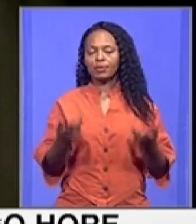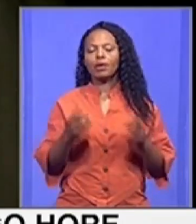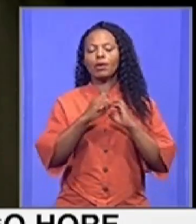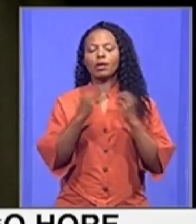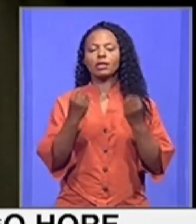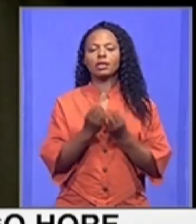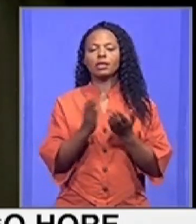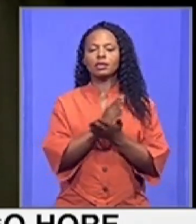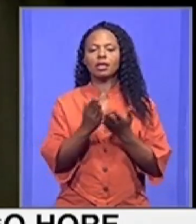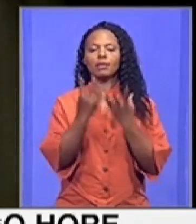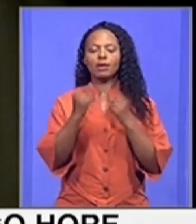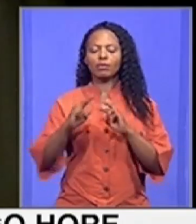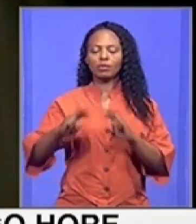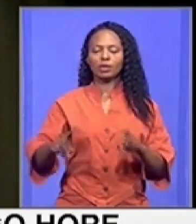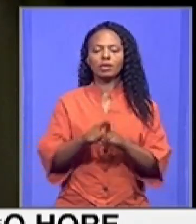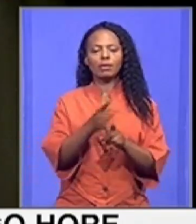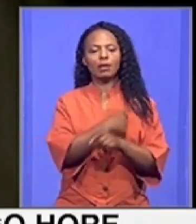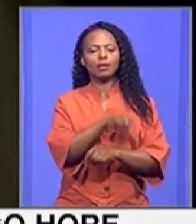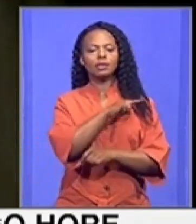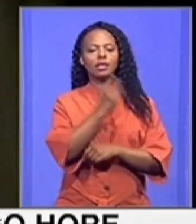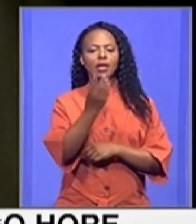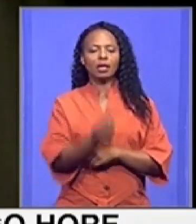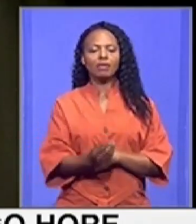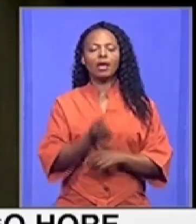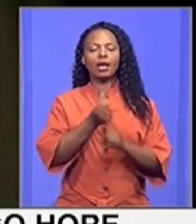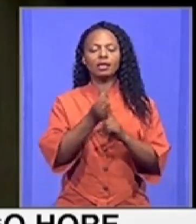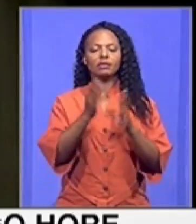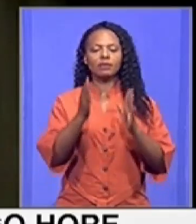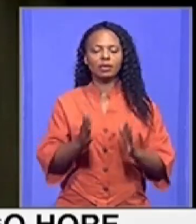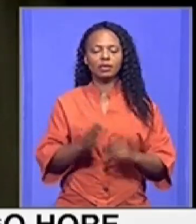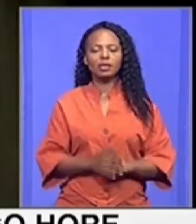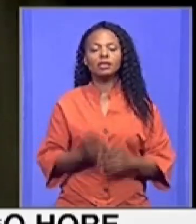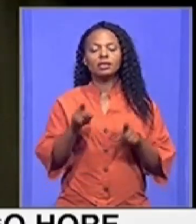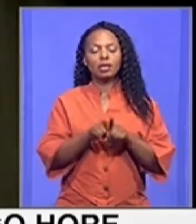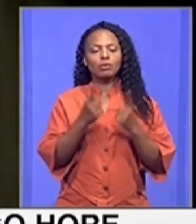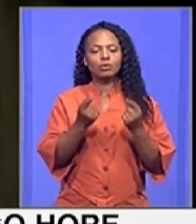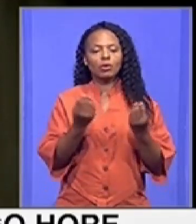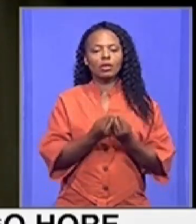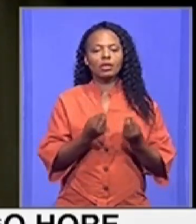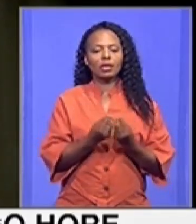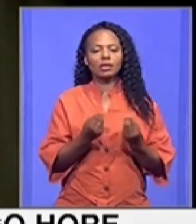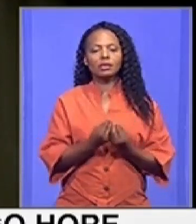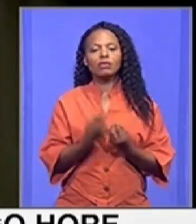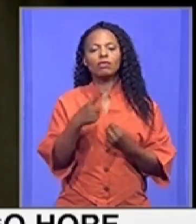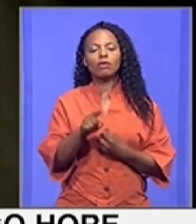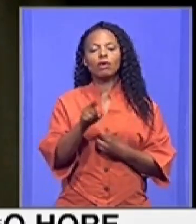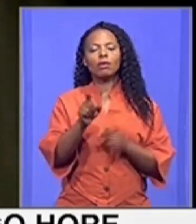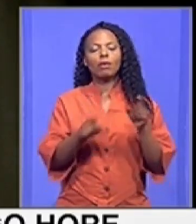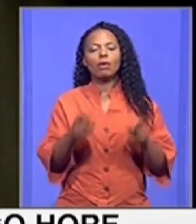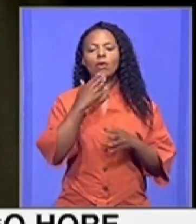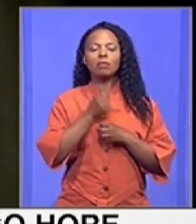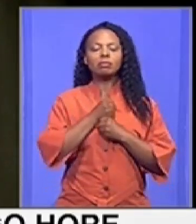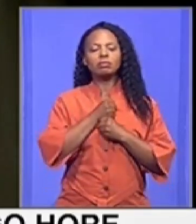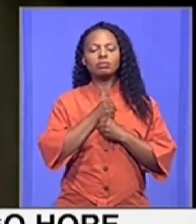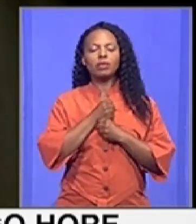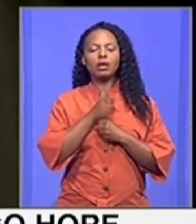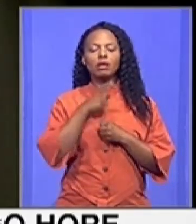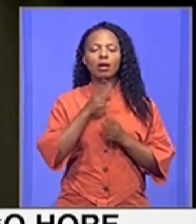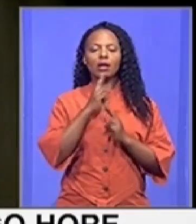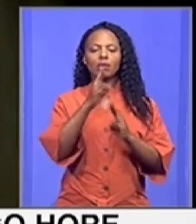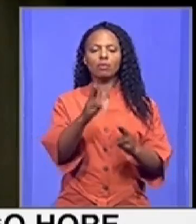have research capacity, that are activist, and which can say and do things that those who are trapped by the duty to